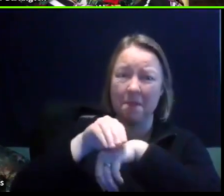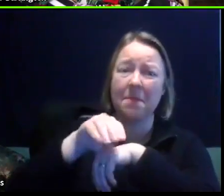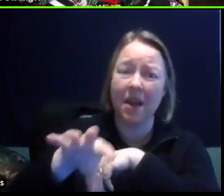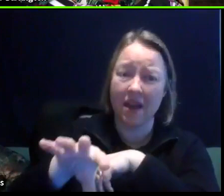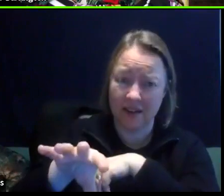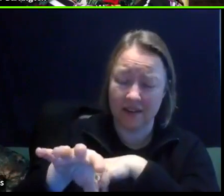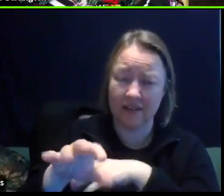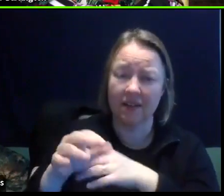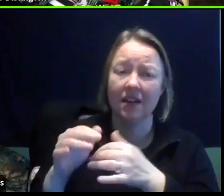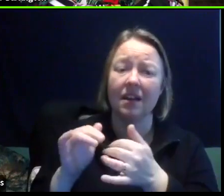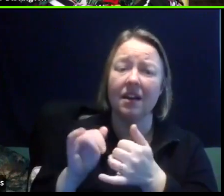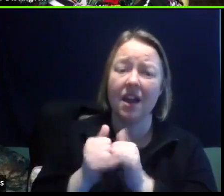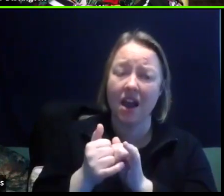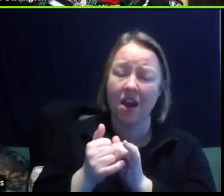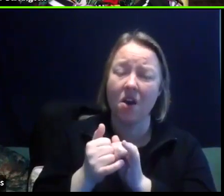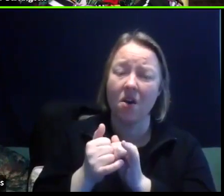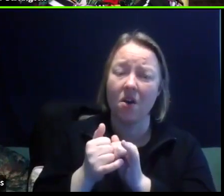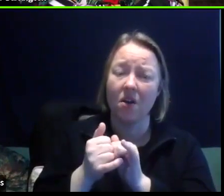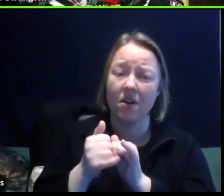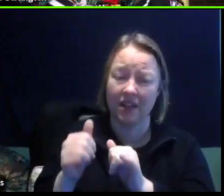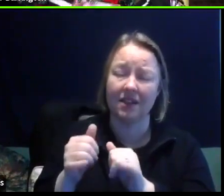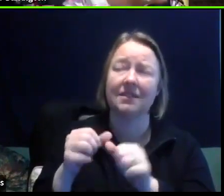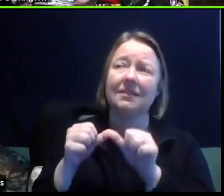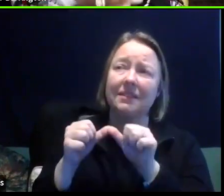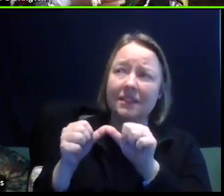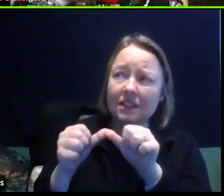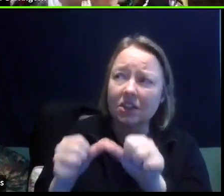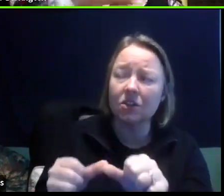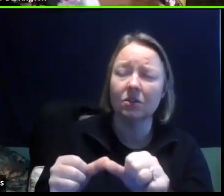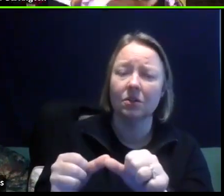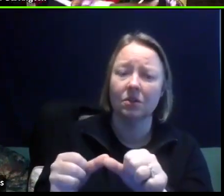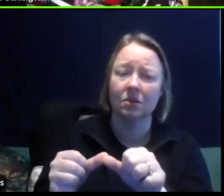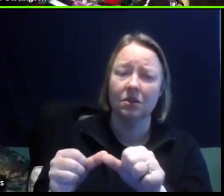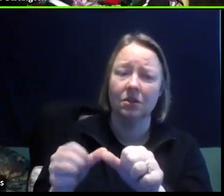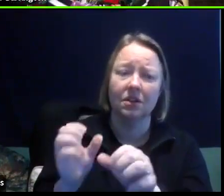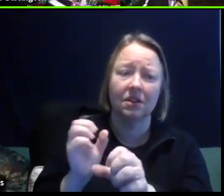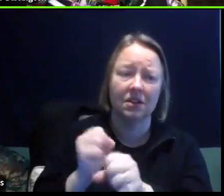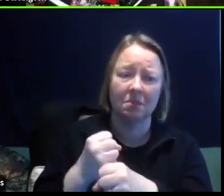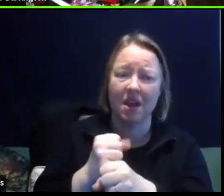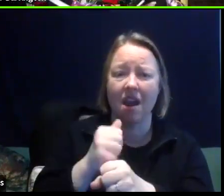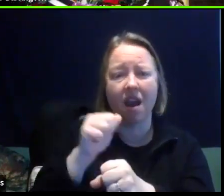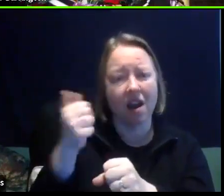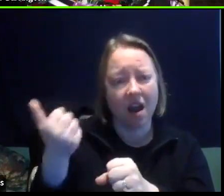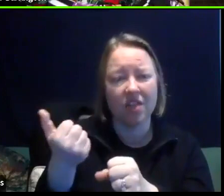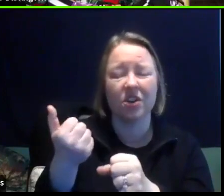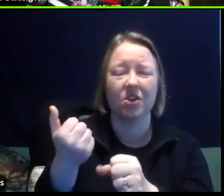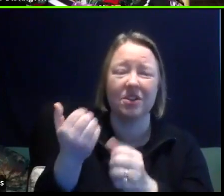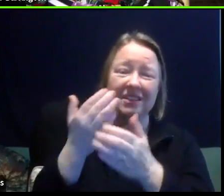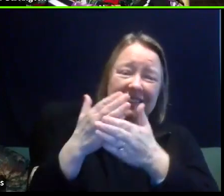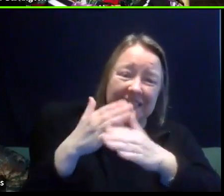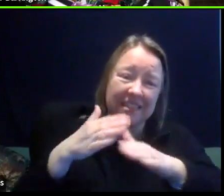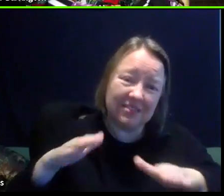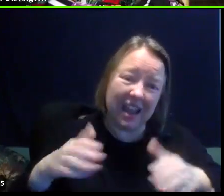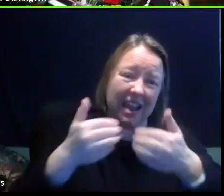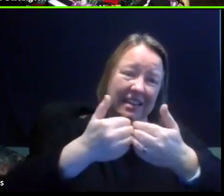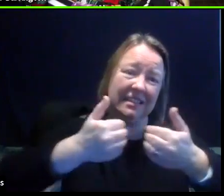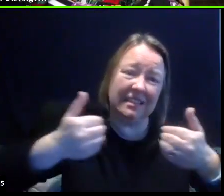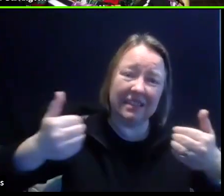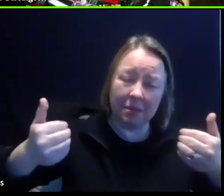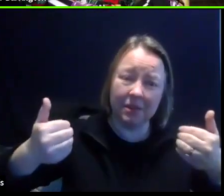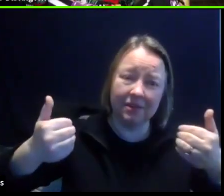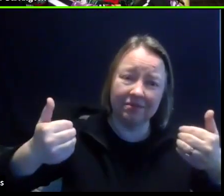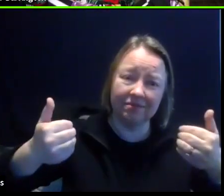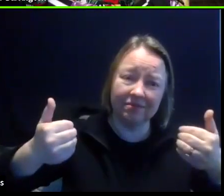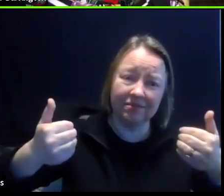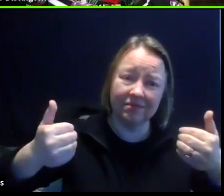it is continuing to create another divide, another separation, another area of